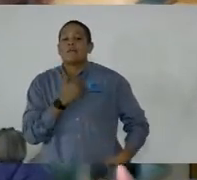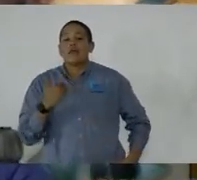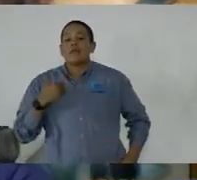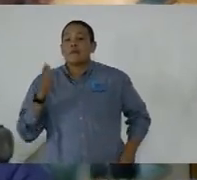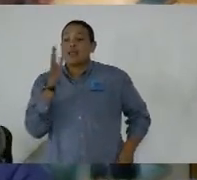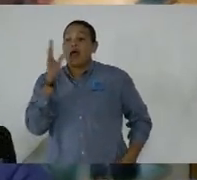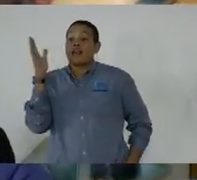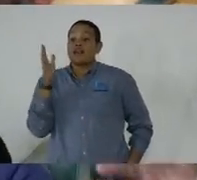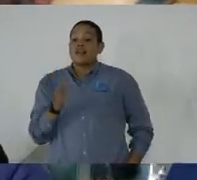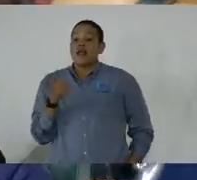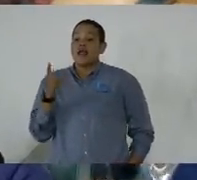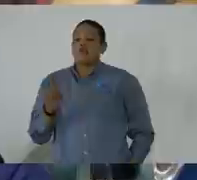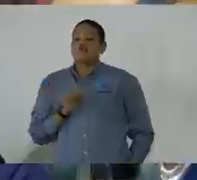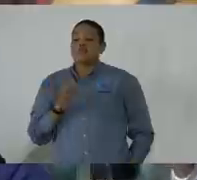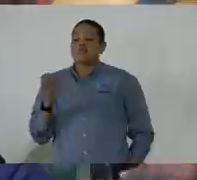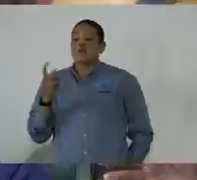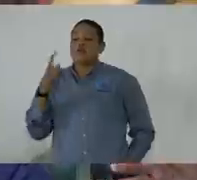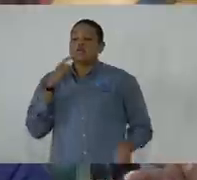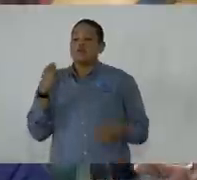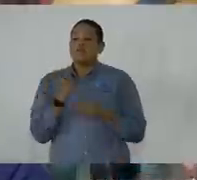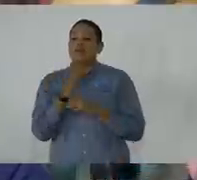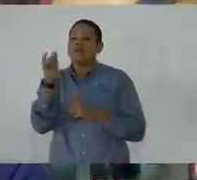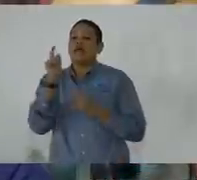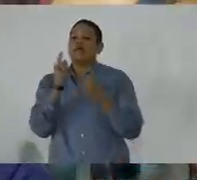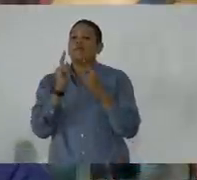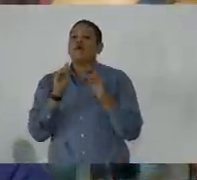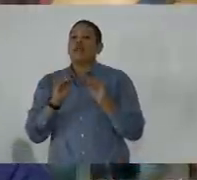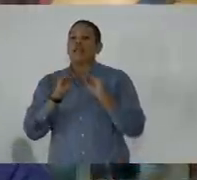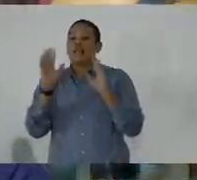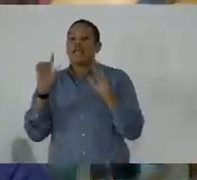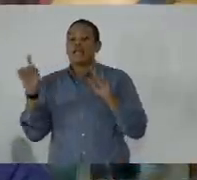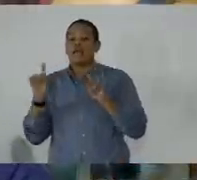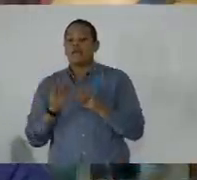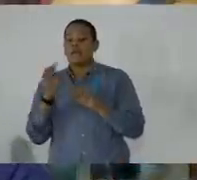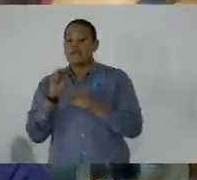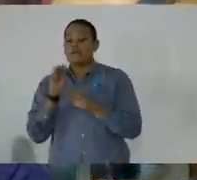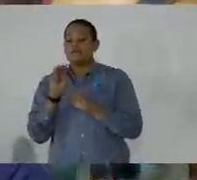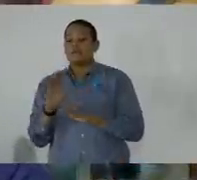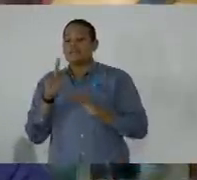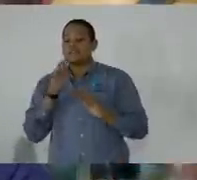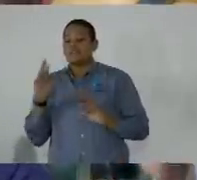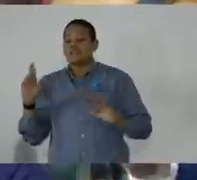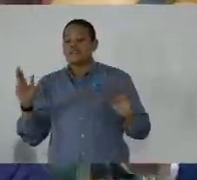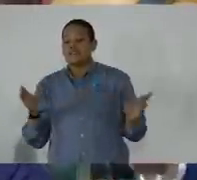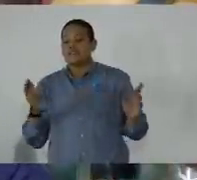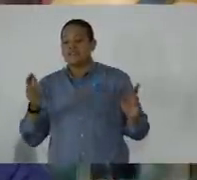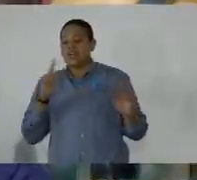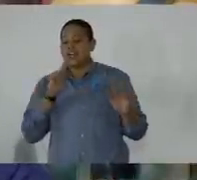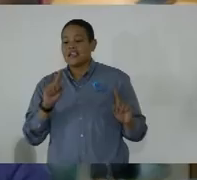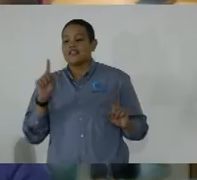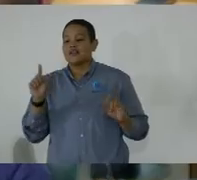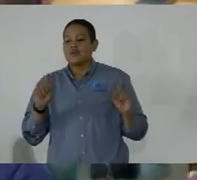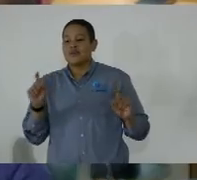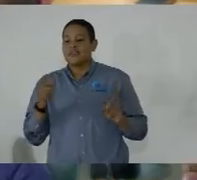being here. And I wanted to make that point very clear, that when ministers are ready to answer